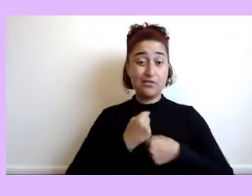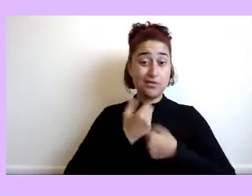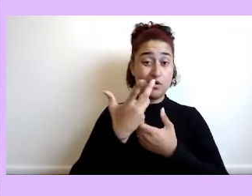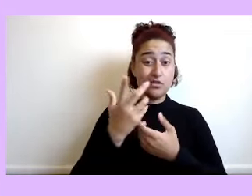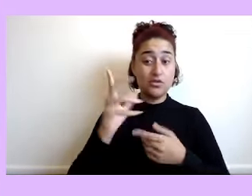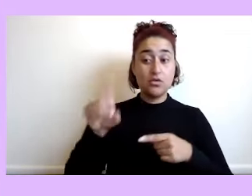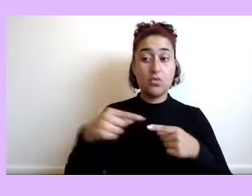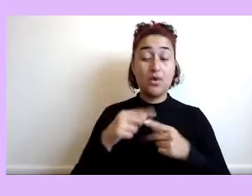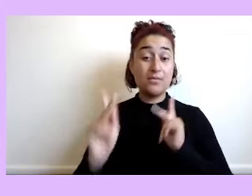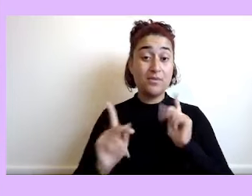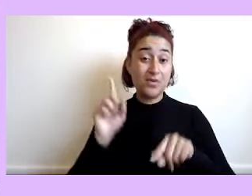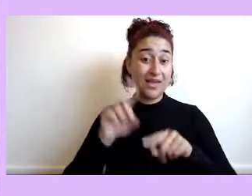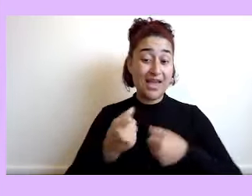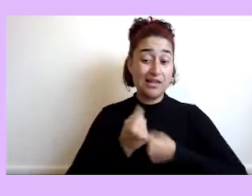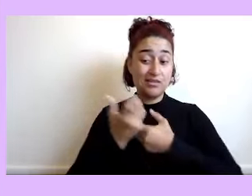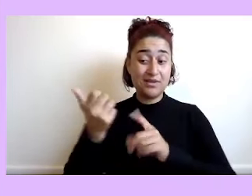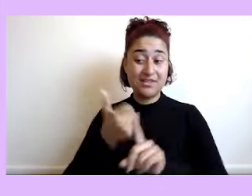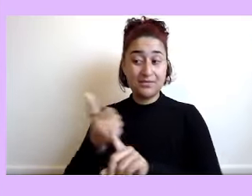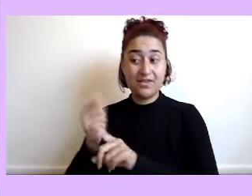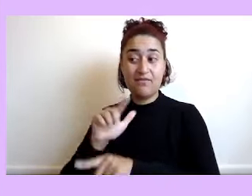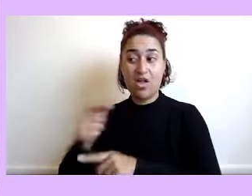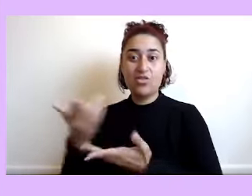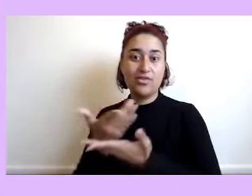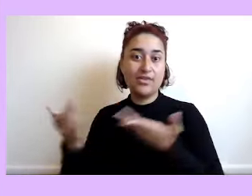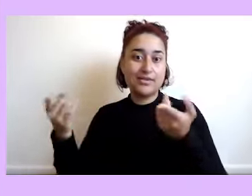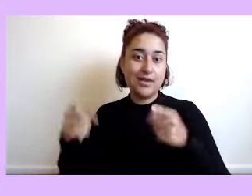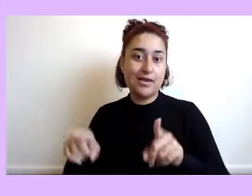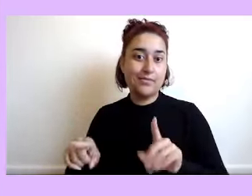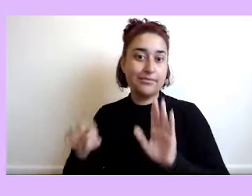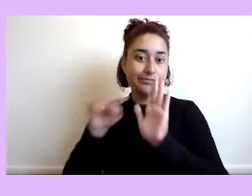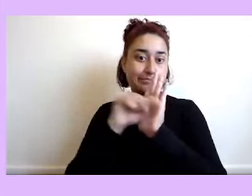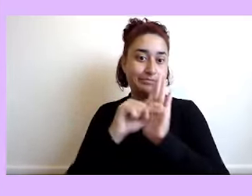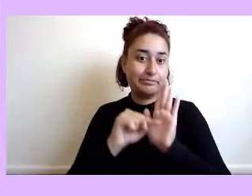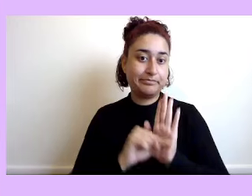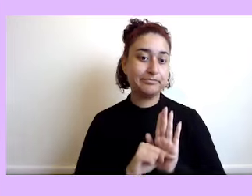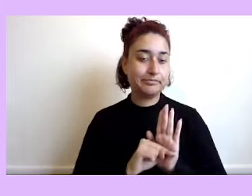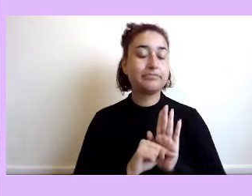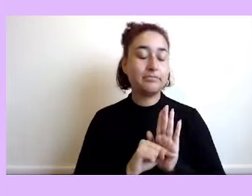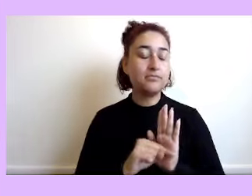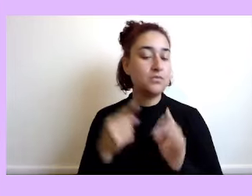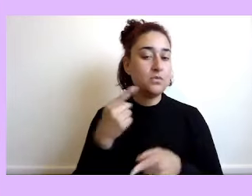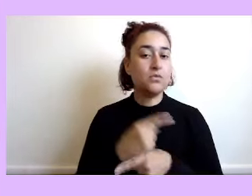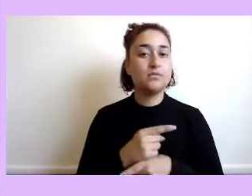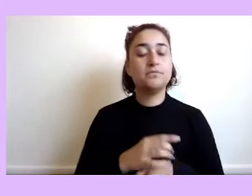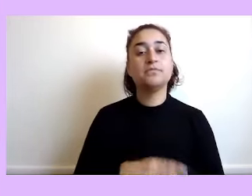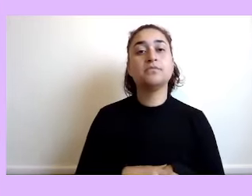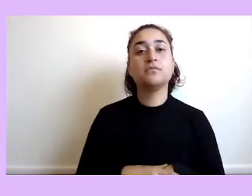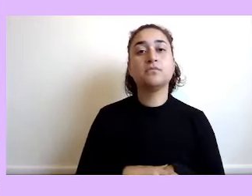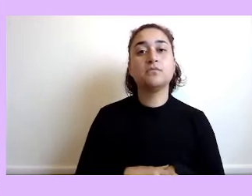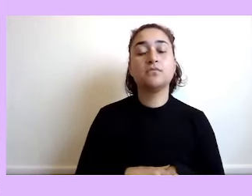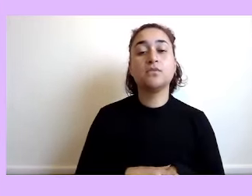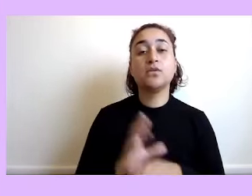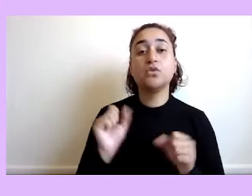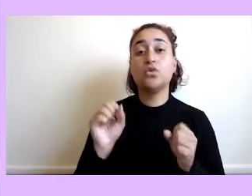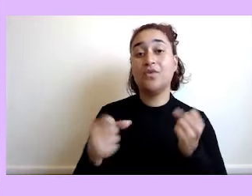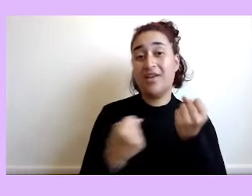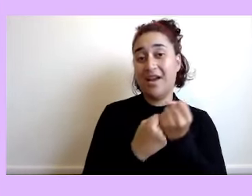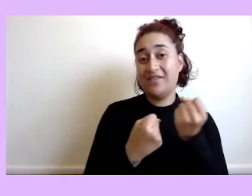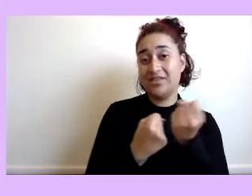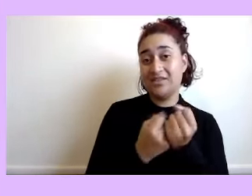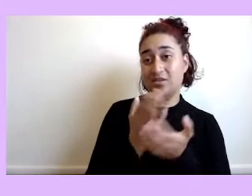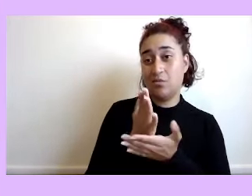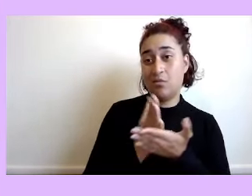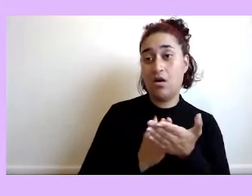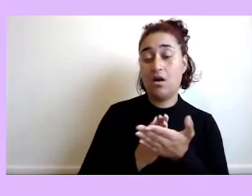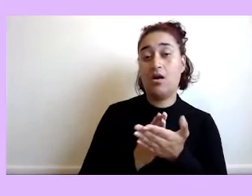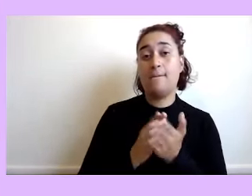themselves, other things happen, right? It affects crime rate, all their stuff, right? So this advocacy piece, policy